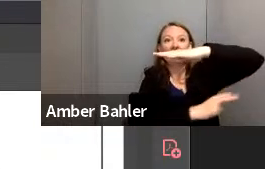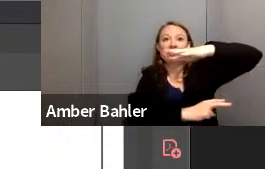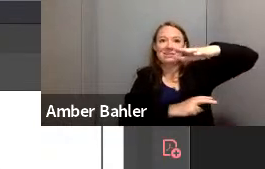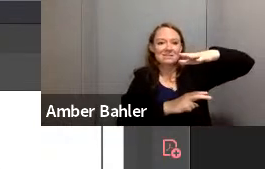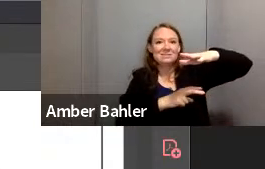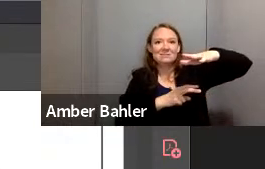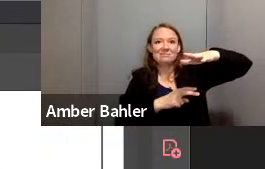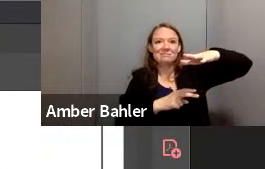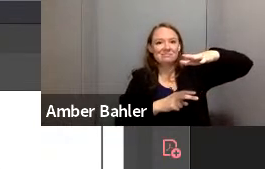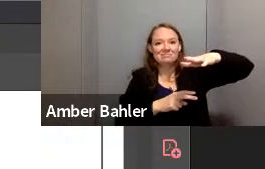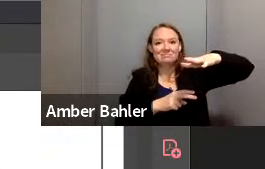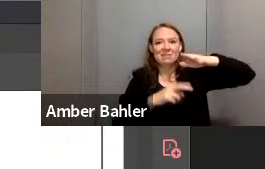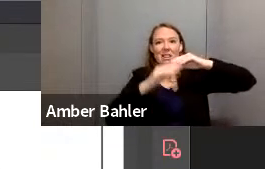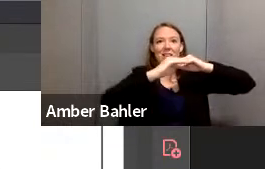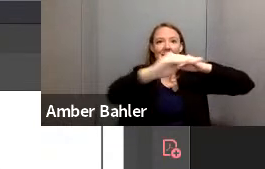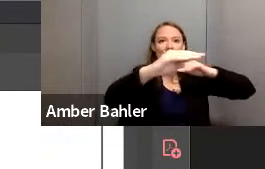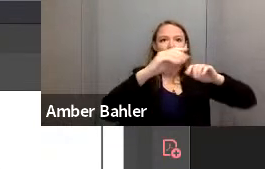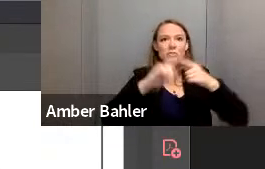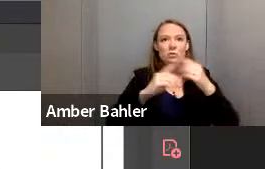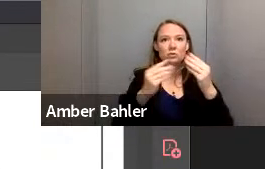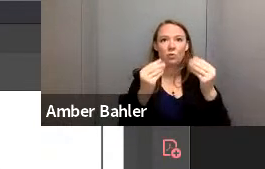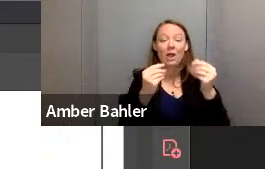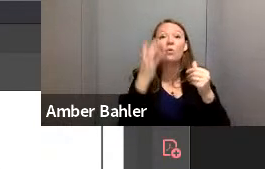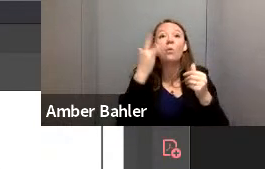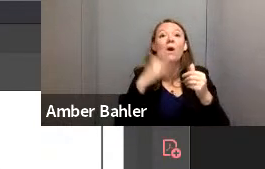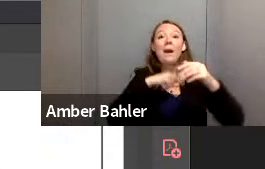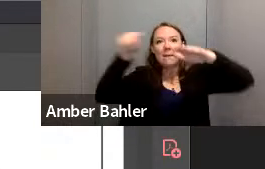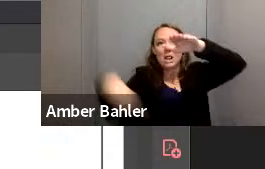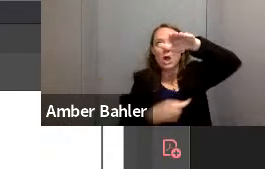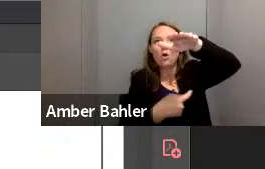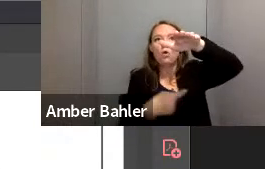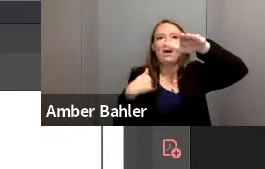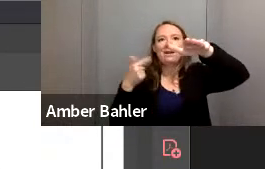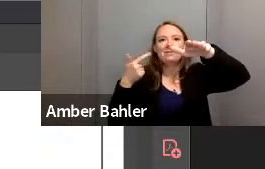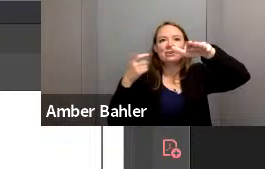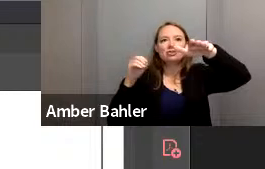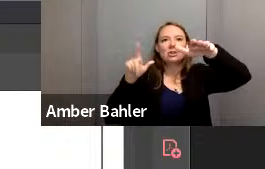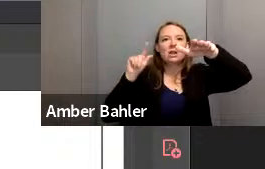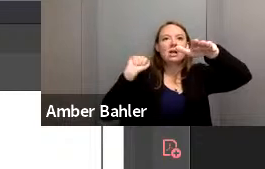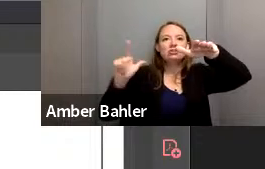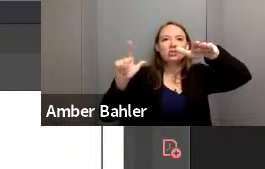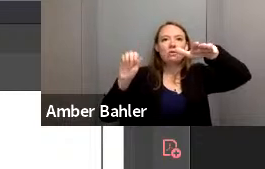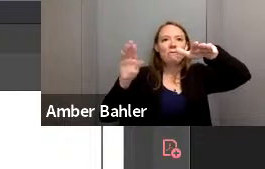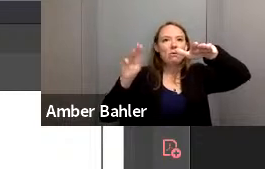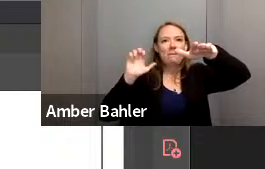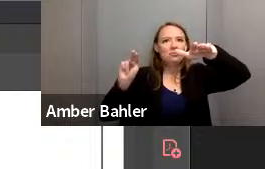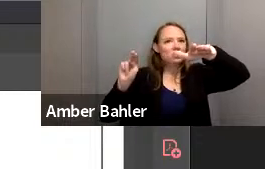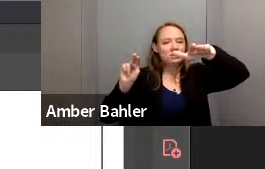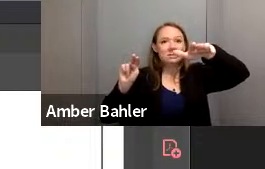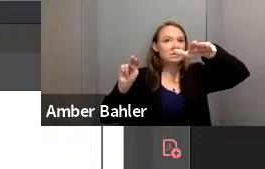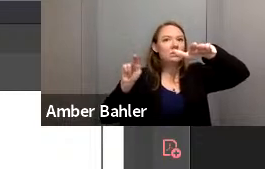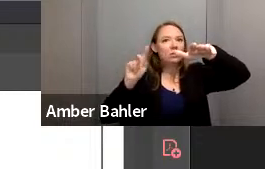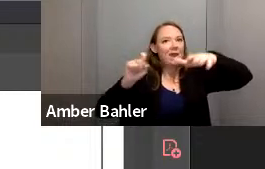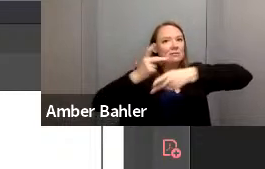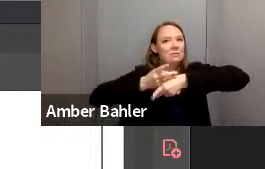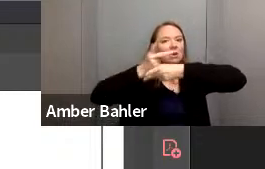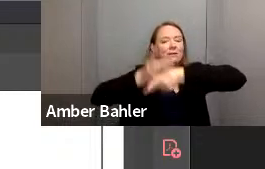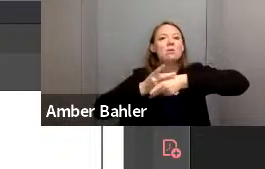below what could be supported. So what we have as far as the size of the station is really the absolute best we